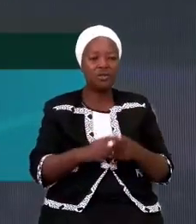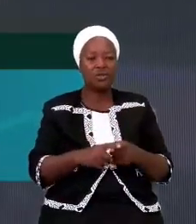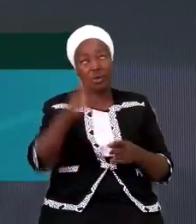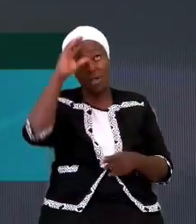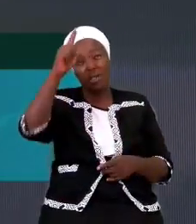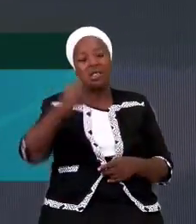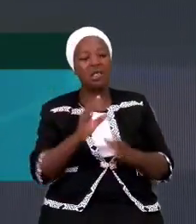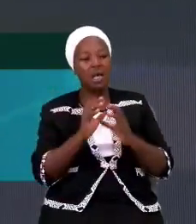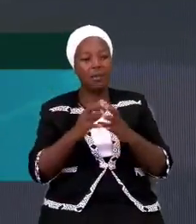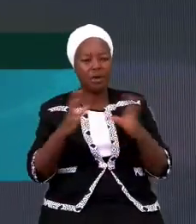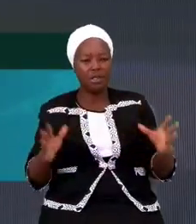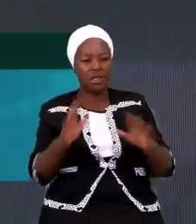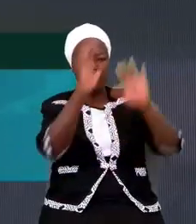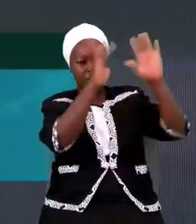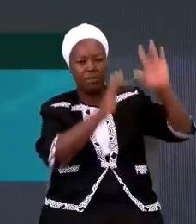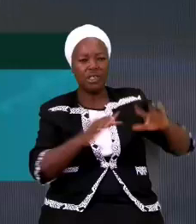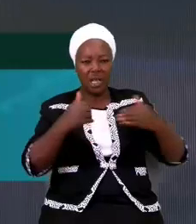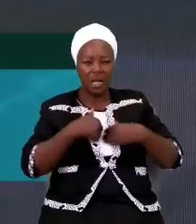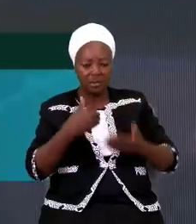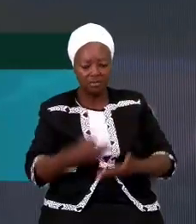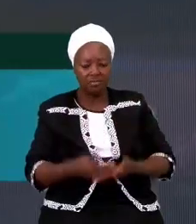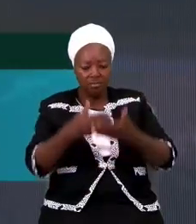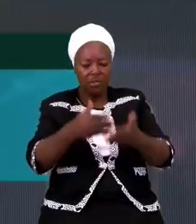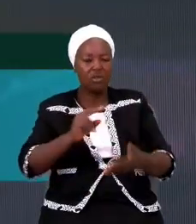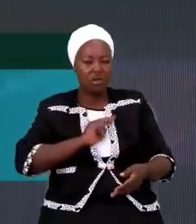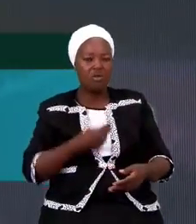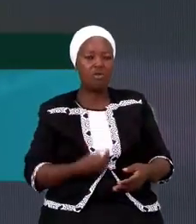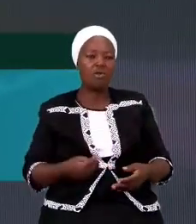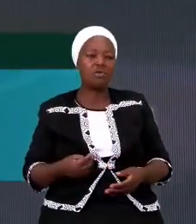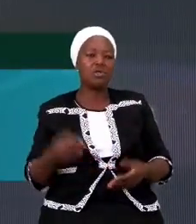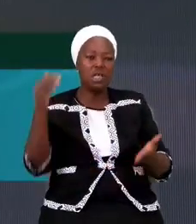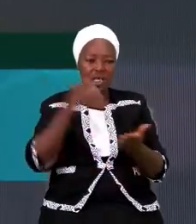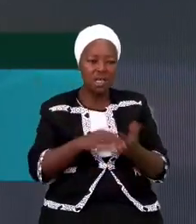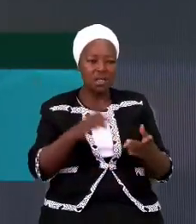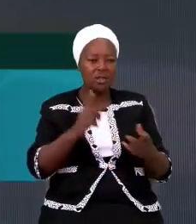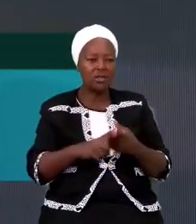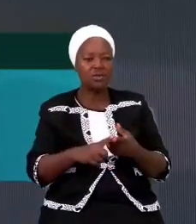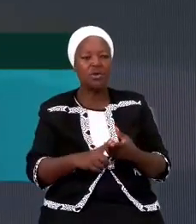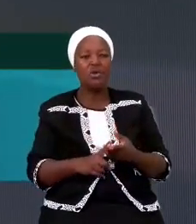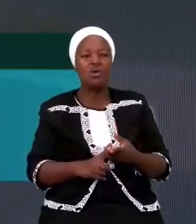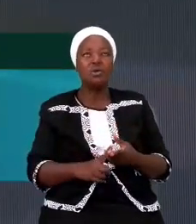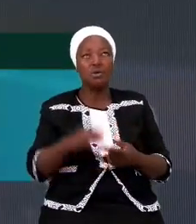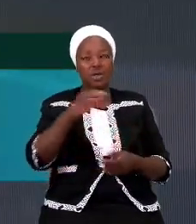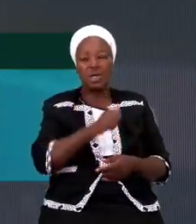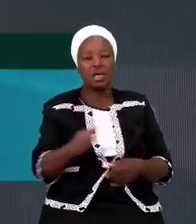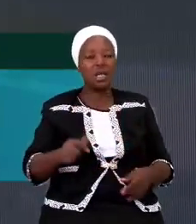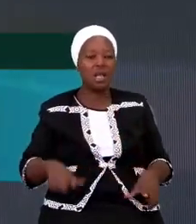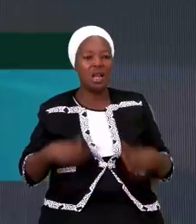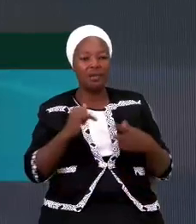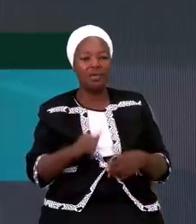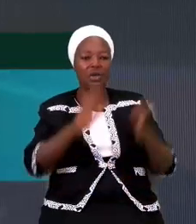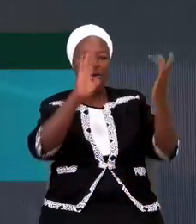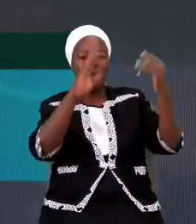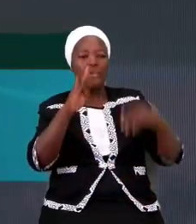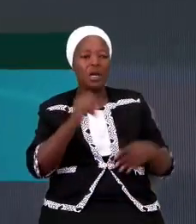the resurrection of Jesus Christ from the dead. And then in verse 4, it says, to an